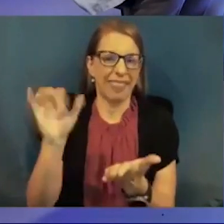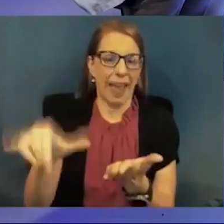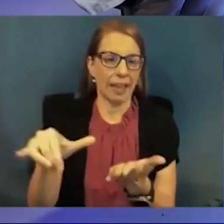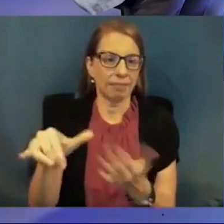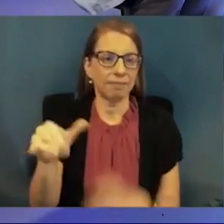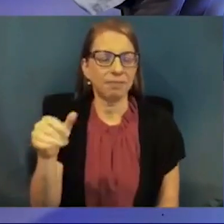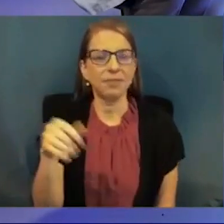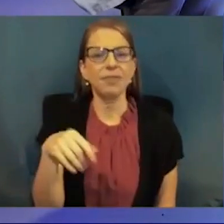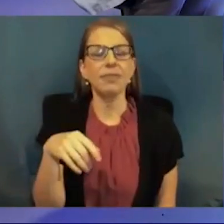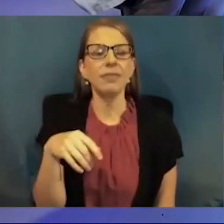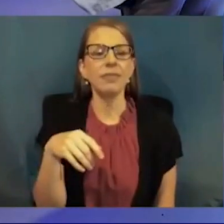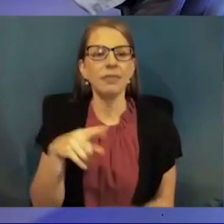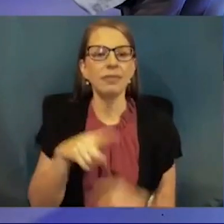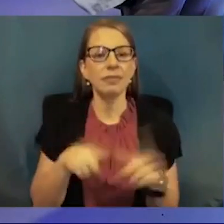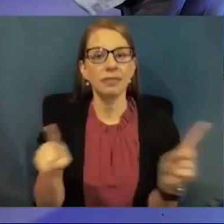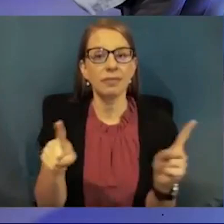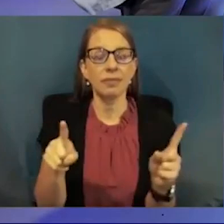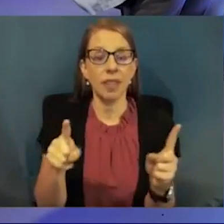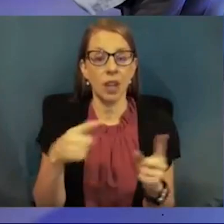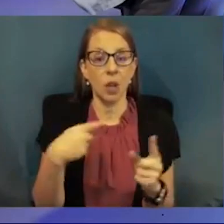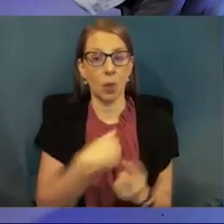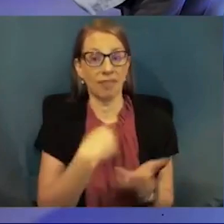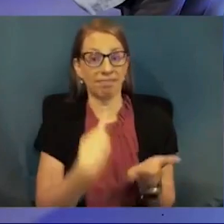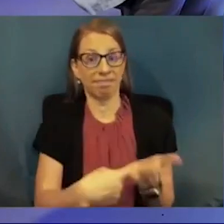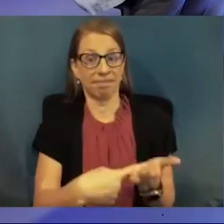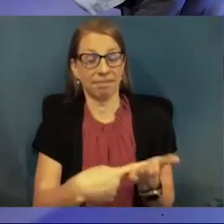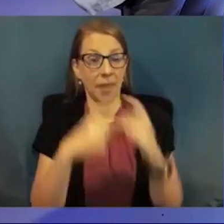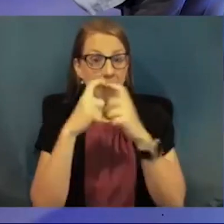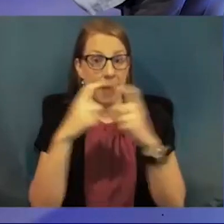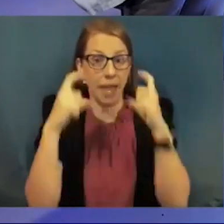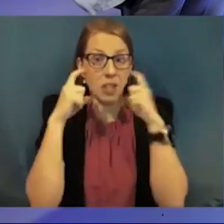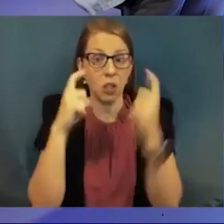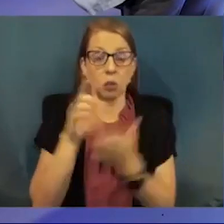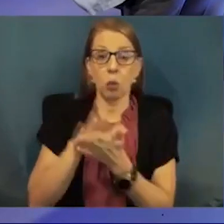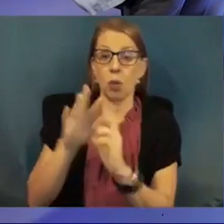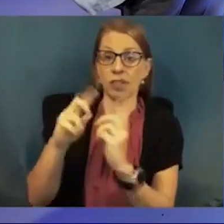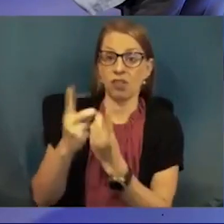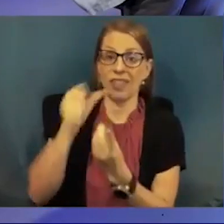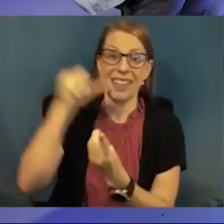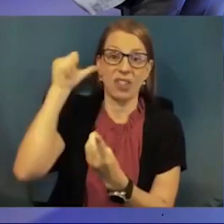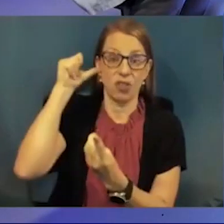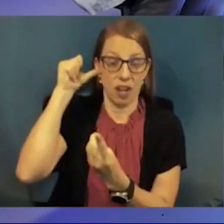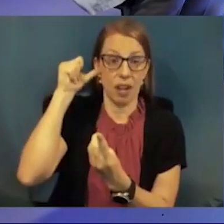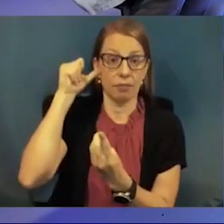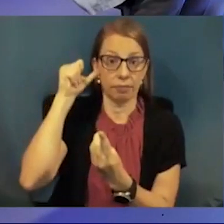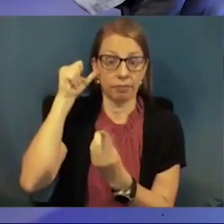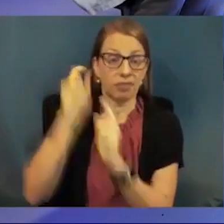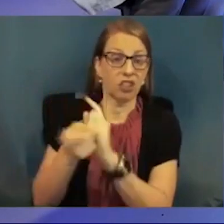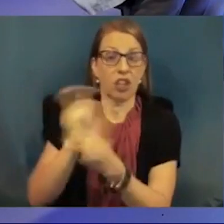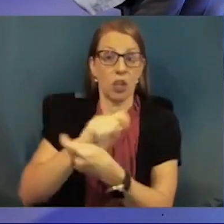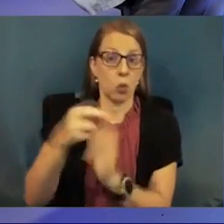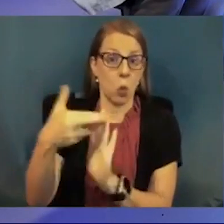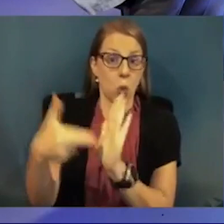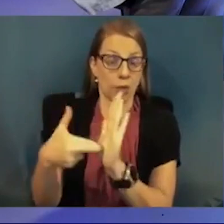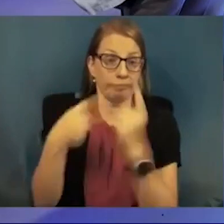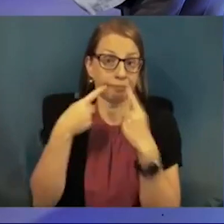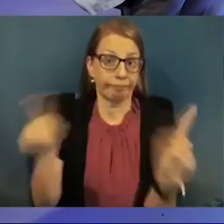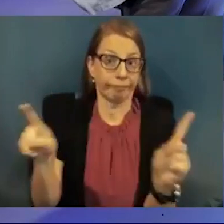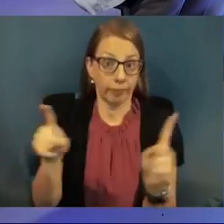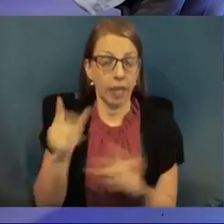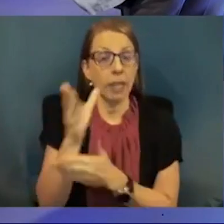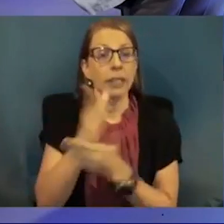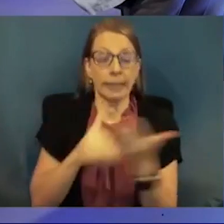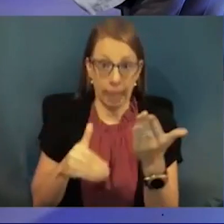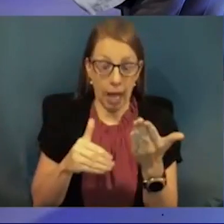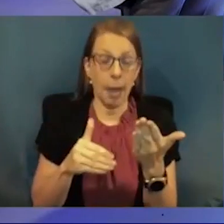we talk about masking, so many school districts yesterday came out and changed their rules. Some went all the way